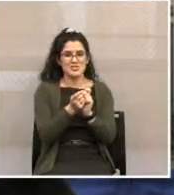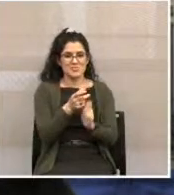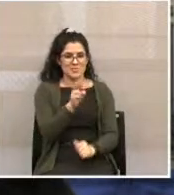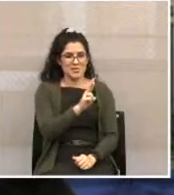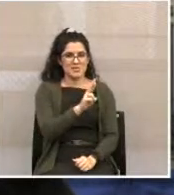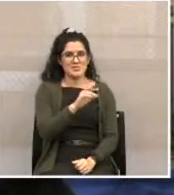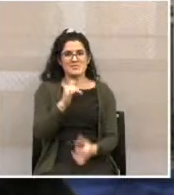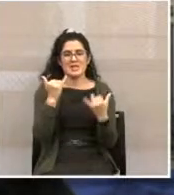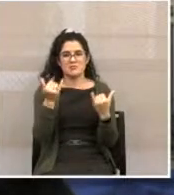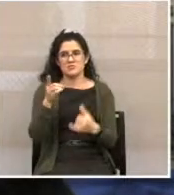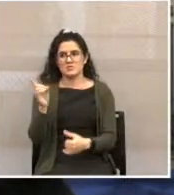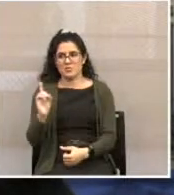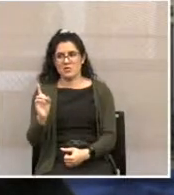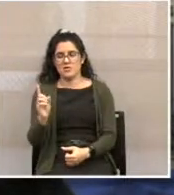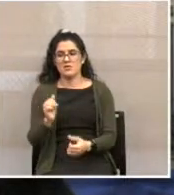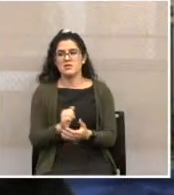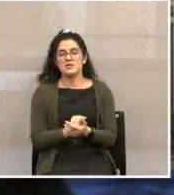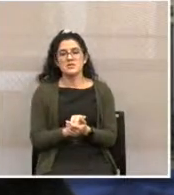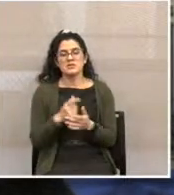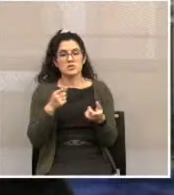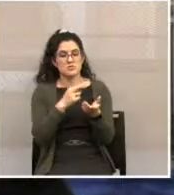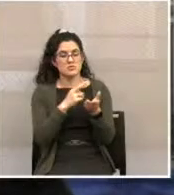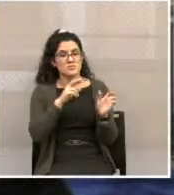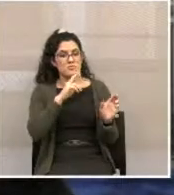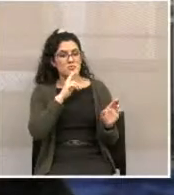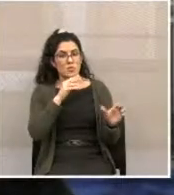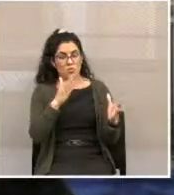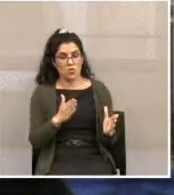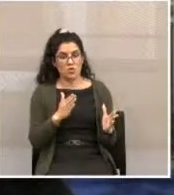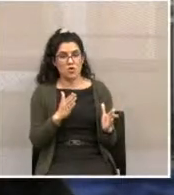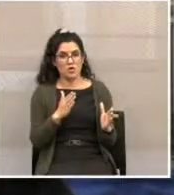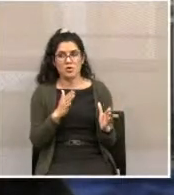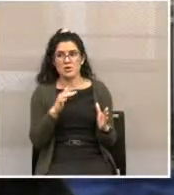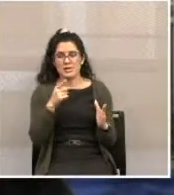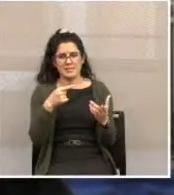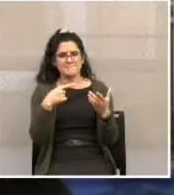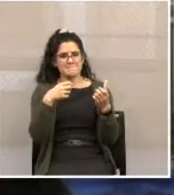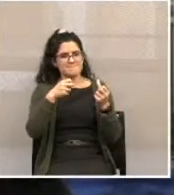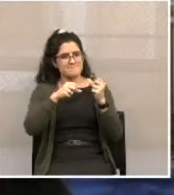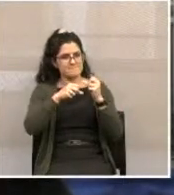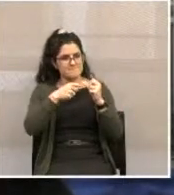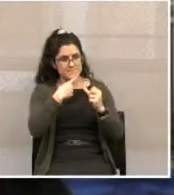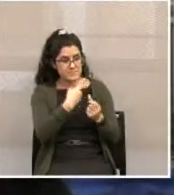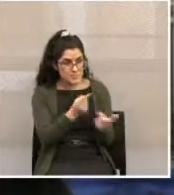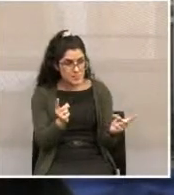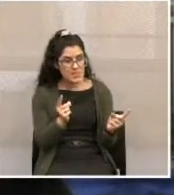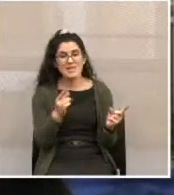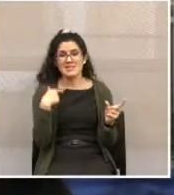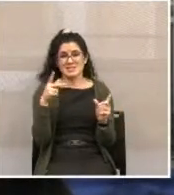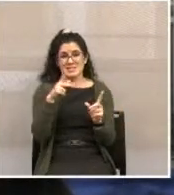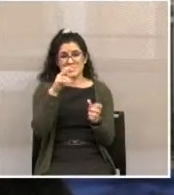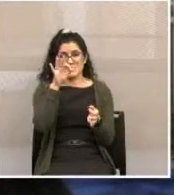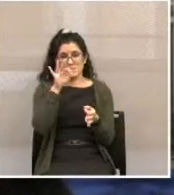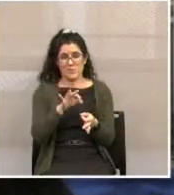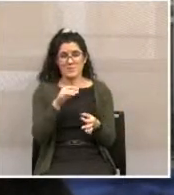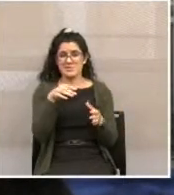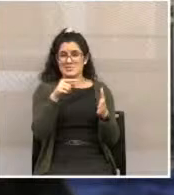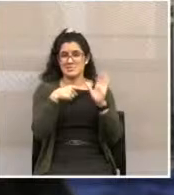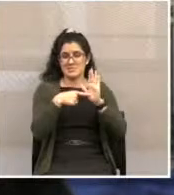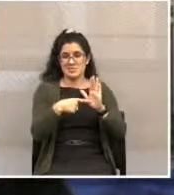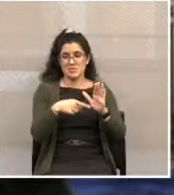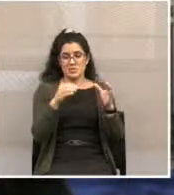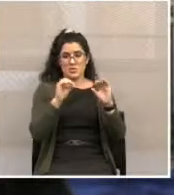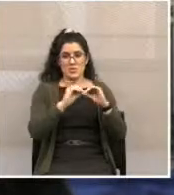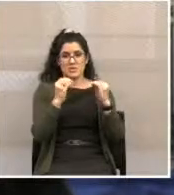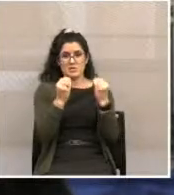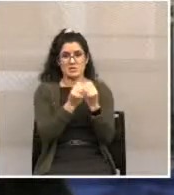Channel 10 News by reporter journalist Glenna Milberg. And this is a perfect example of